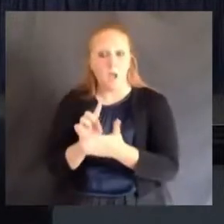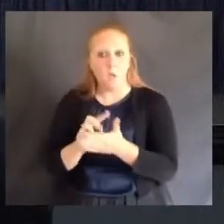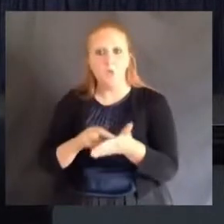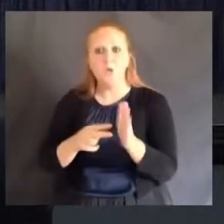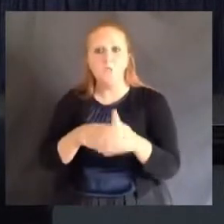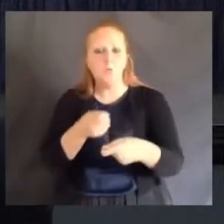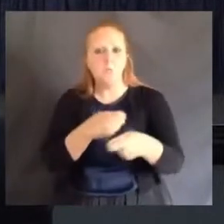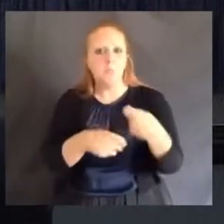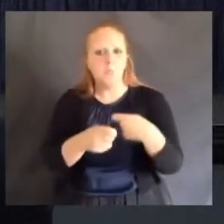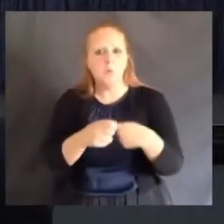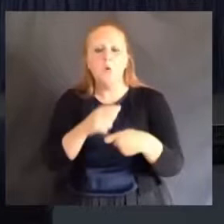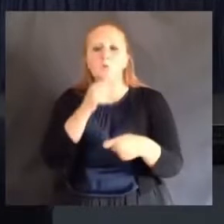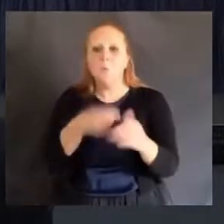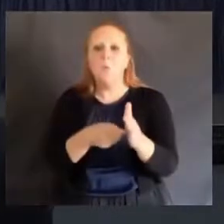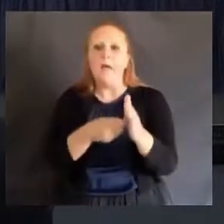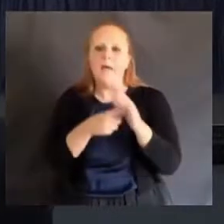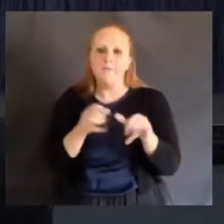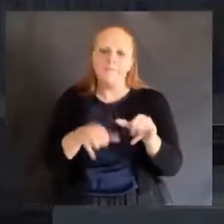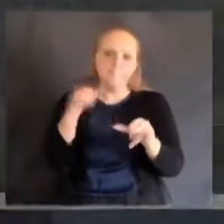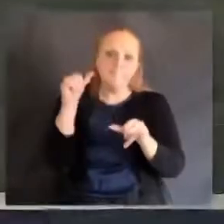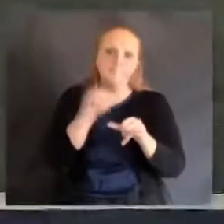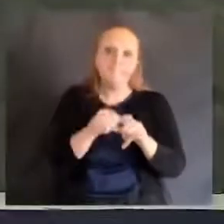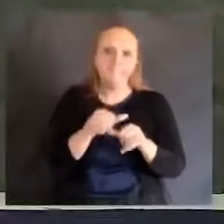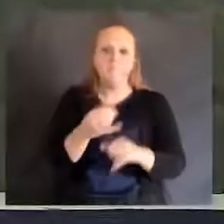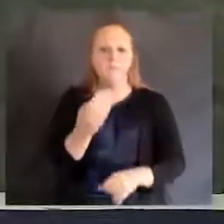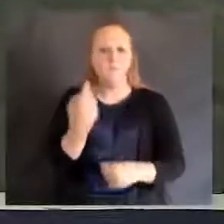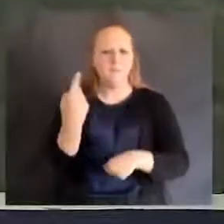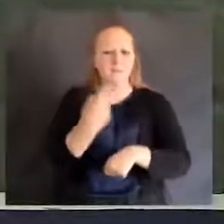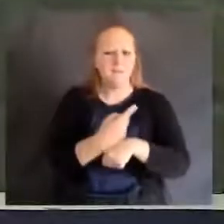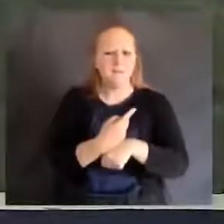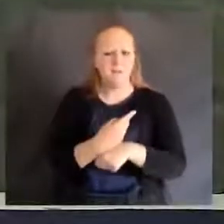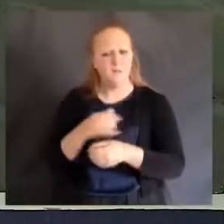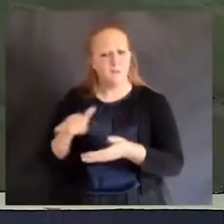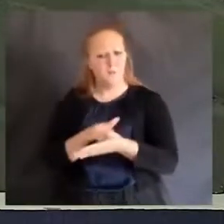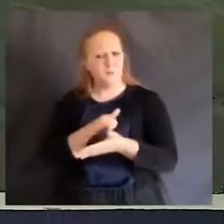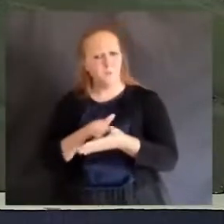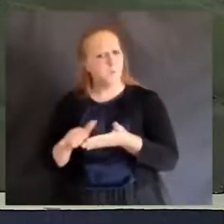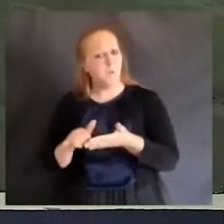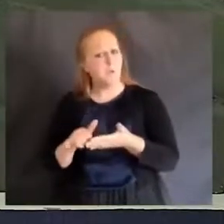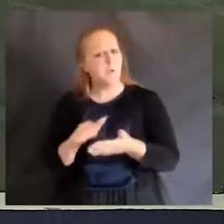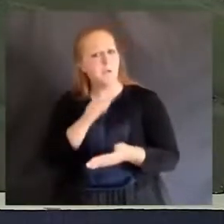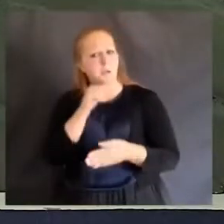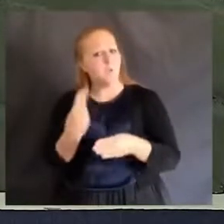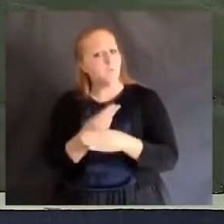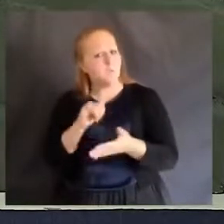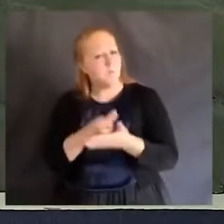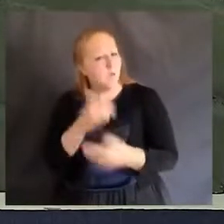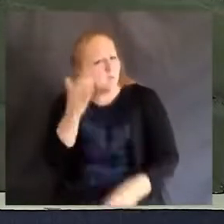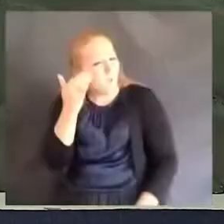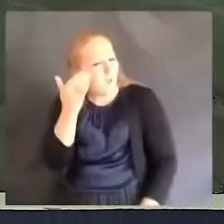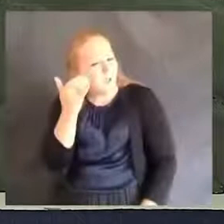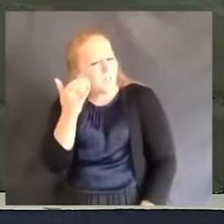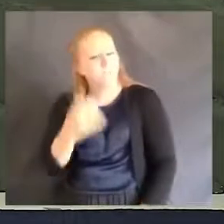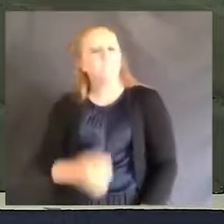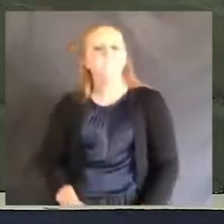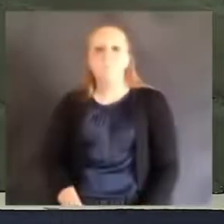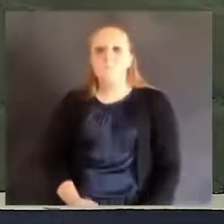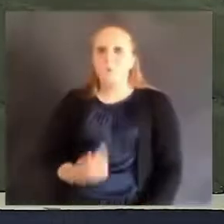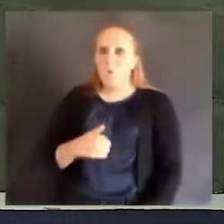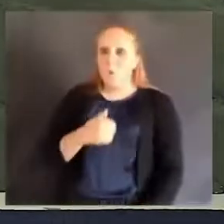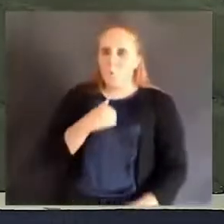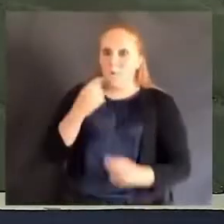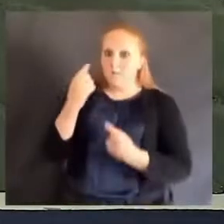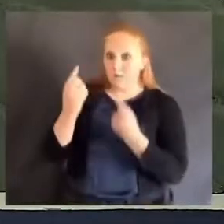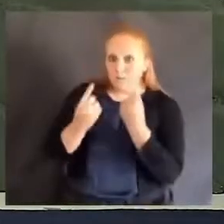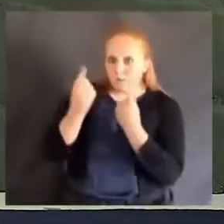for, you know, having to quarantine for 14 days. Why is that not being considered? because it is being considered, but it's hard to